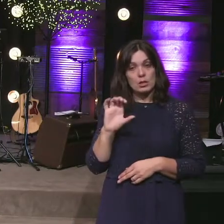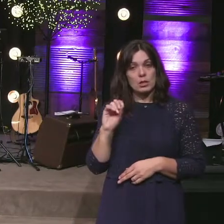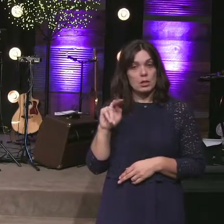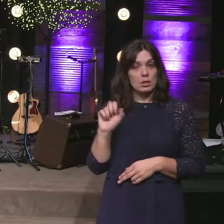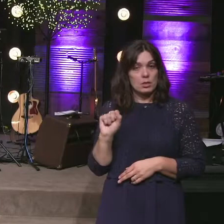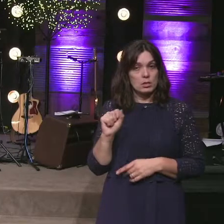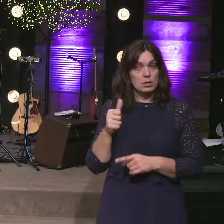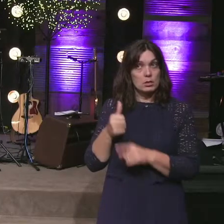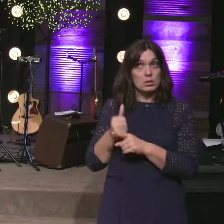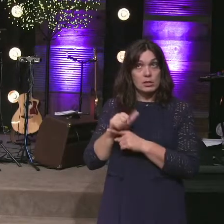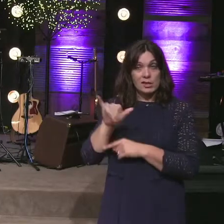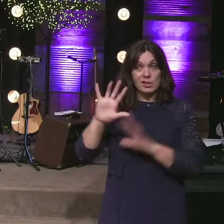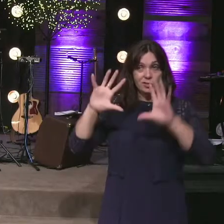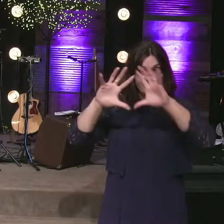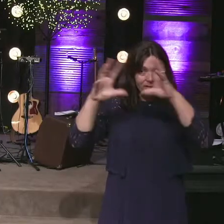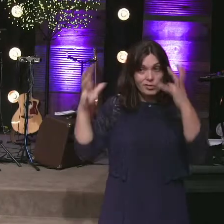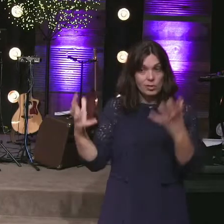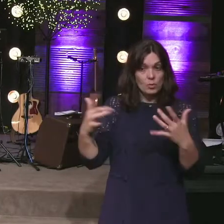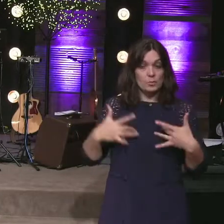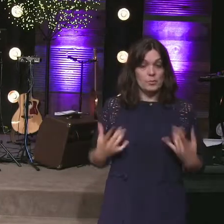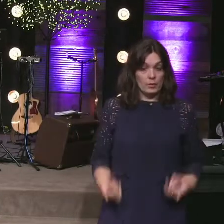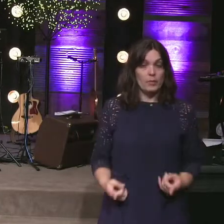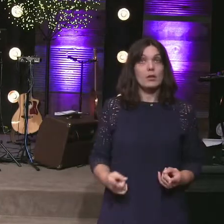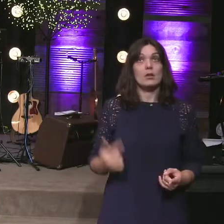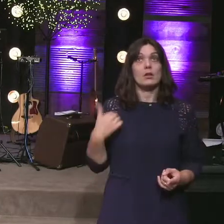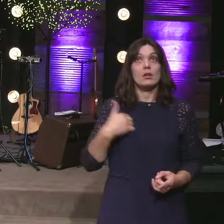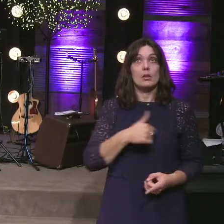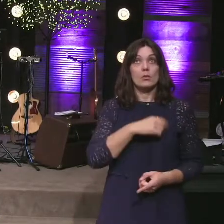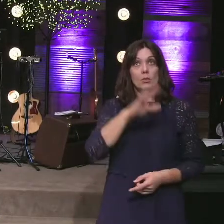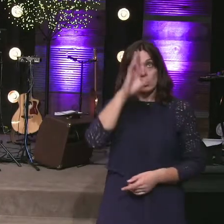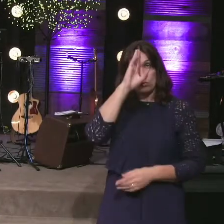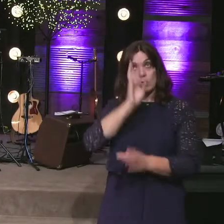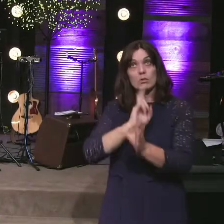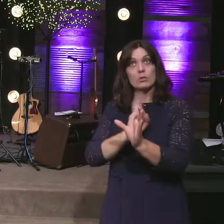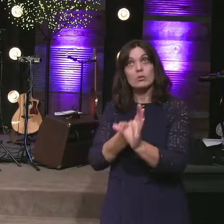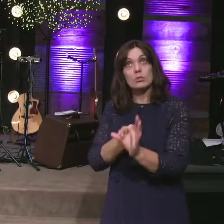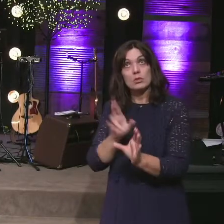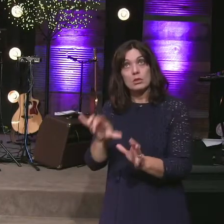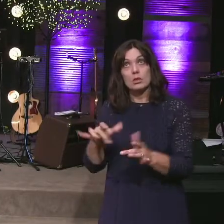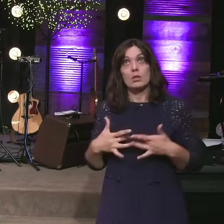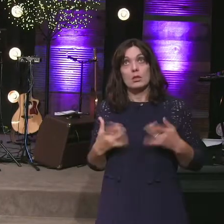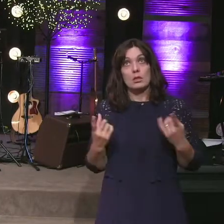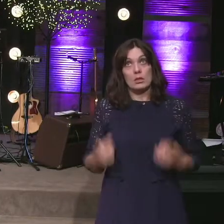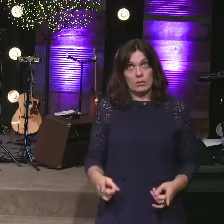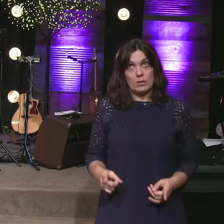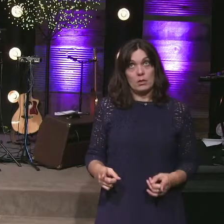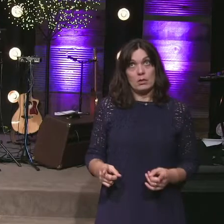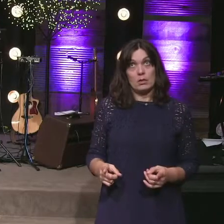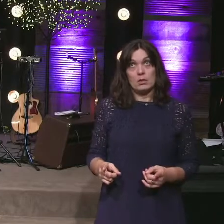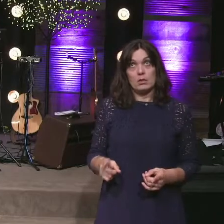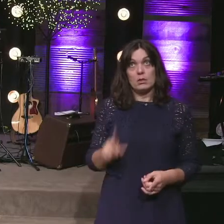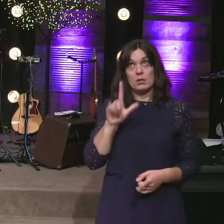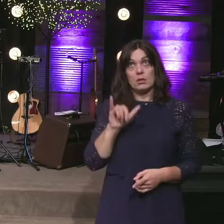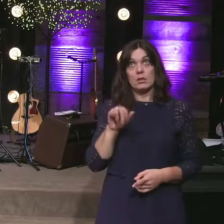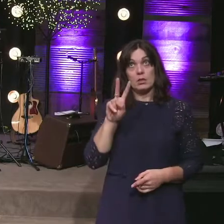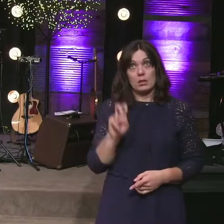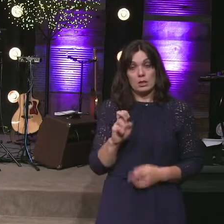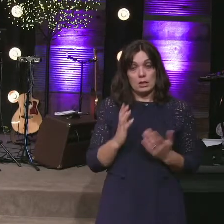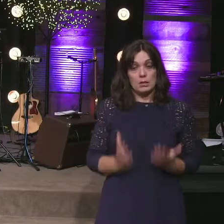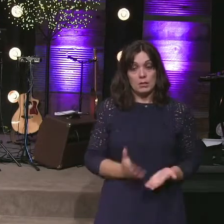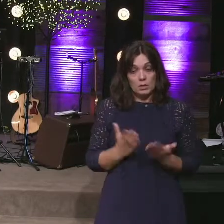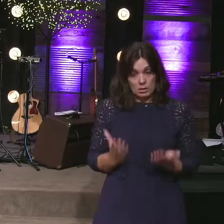It's a global event, actually. And we're going to join that event from Washington, D.C., live in this church